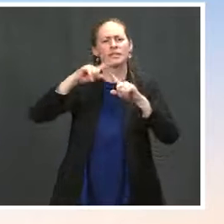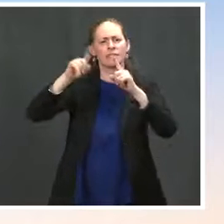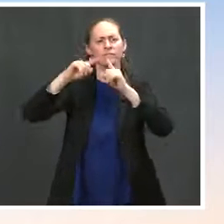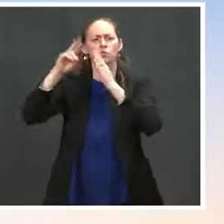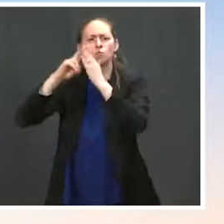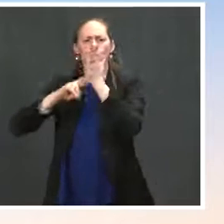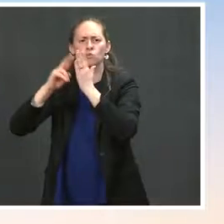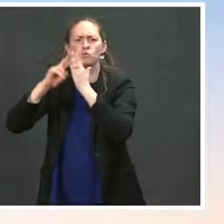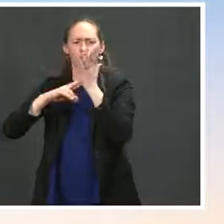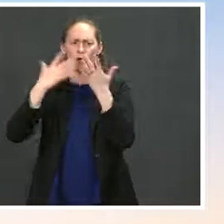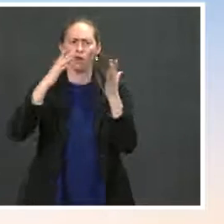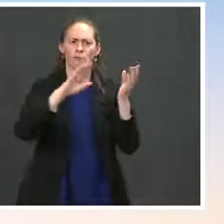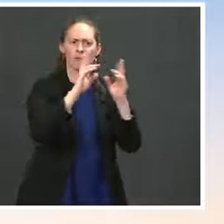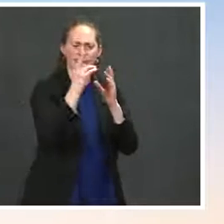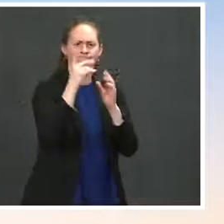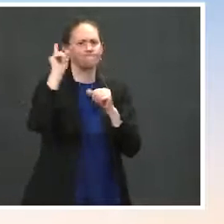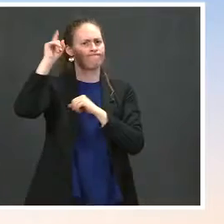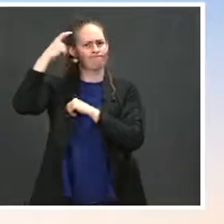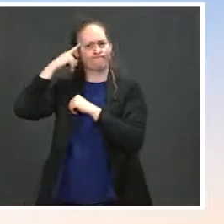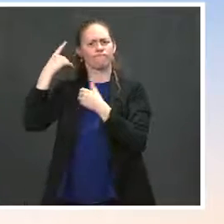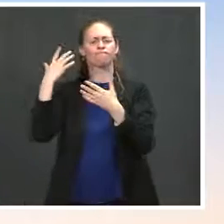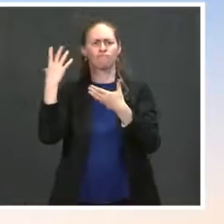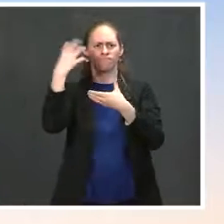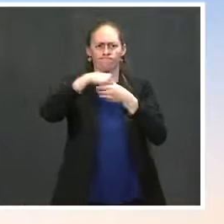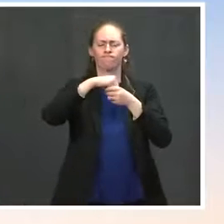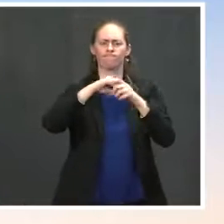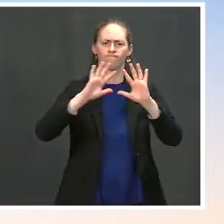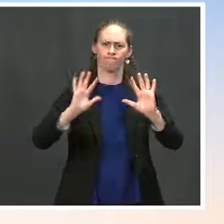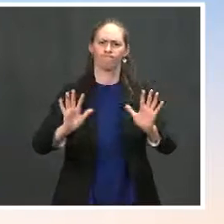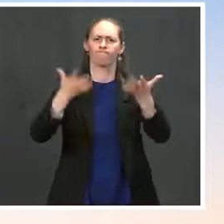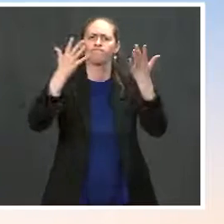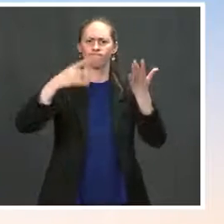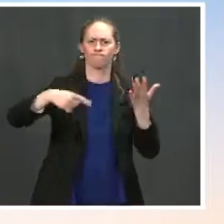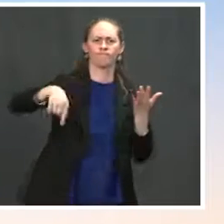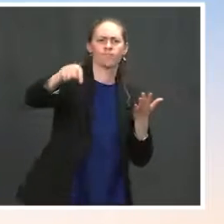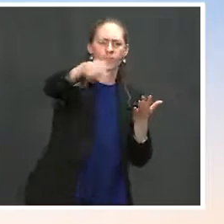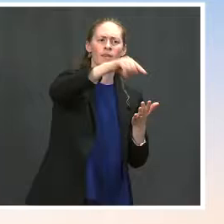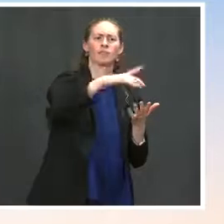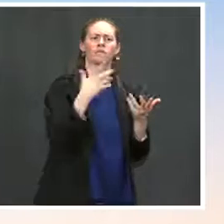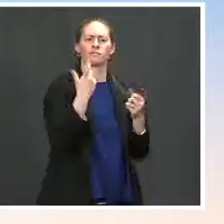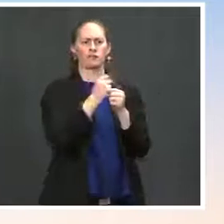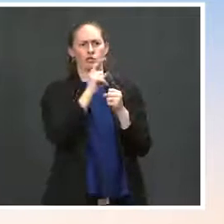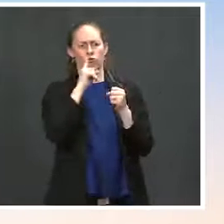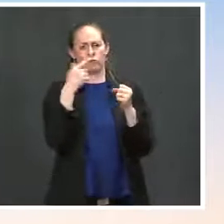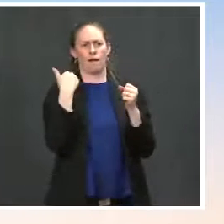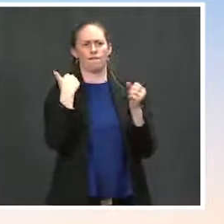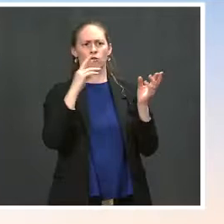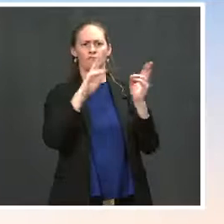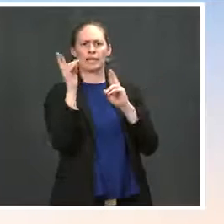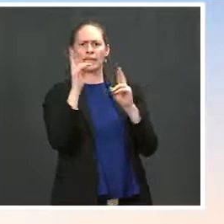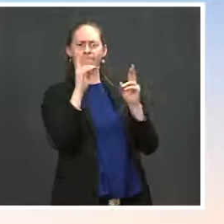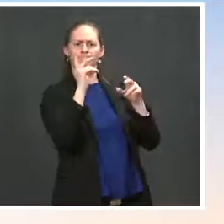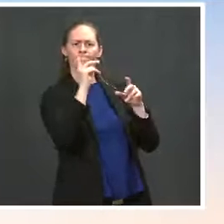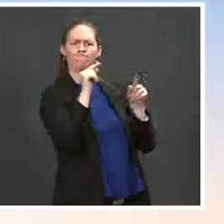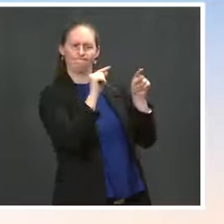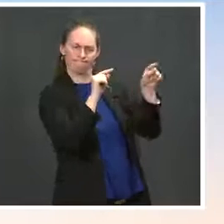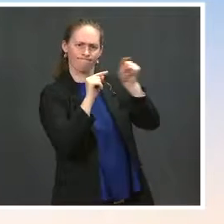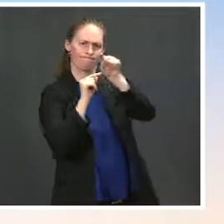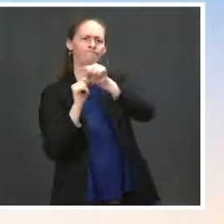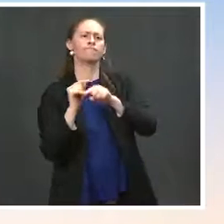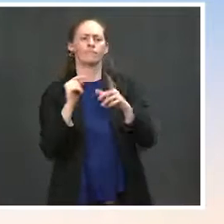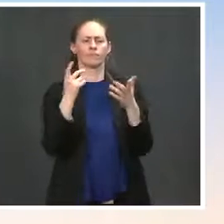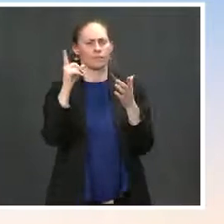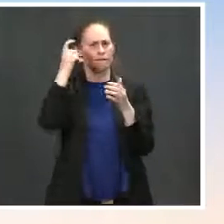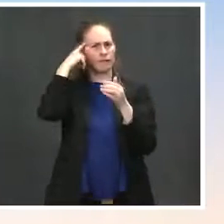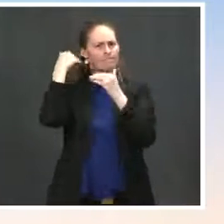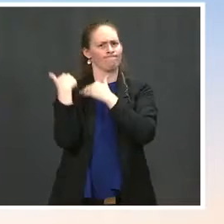role for government to play to incentivize, to ensure that there is continued movement in this direction. But there's also a great